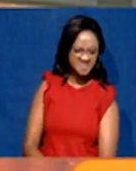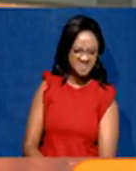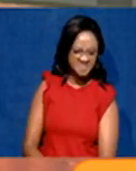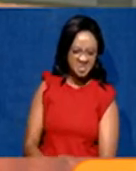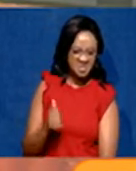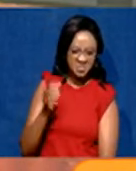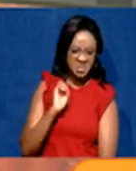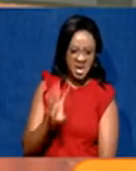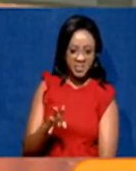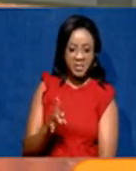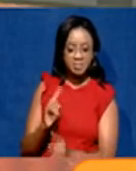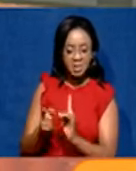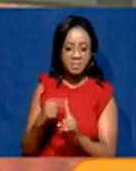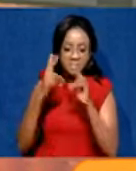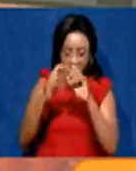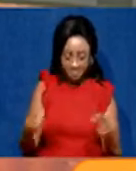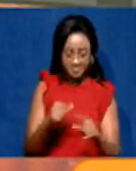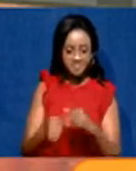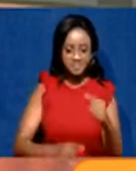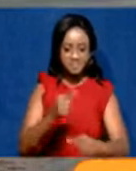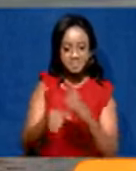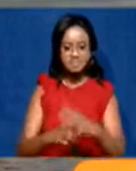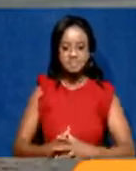ongoing. Stephen Leto reports.